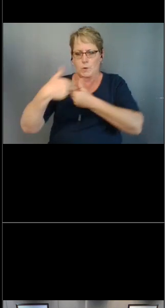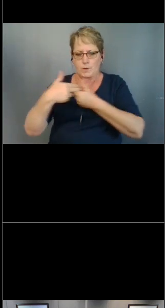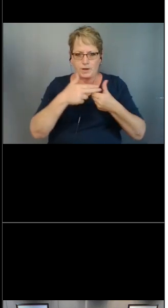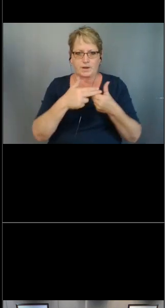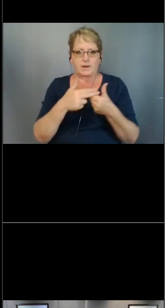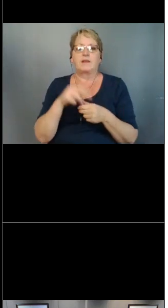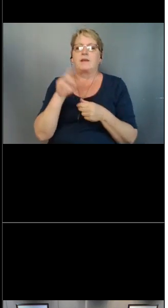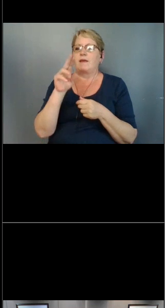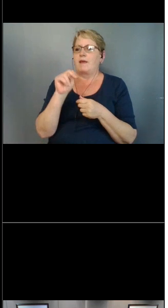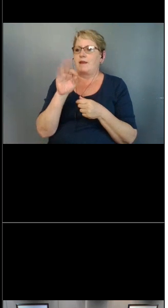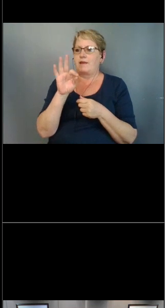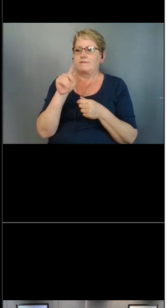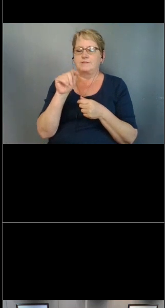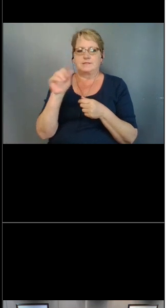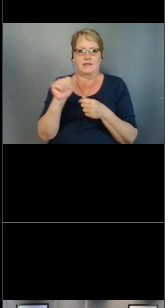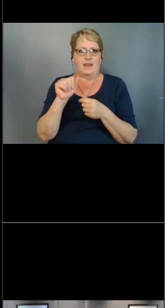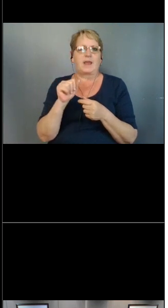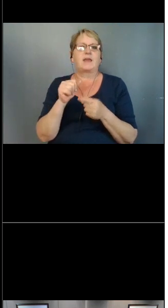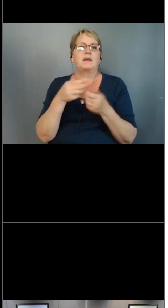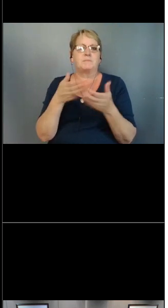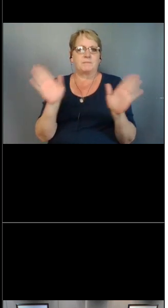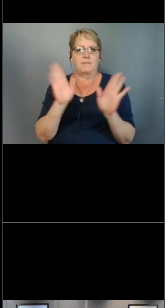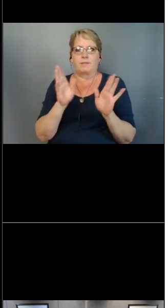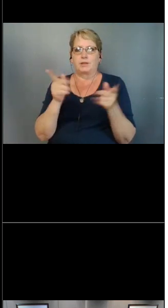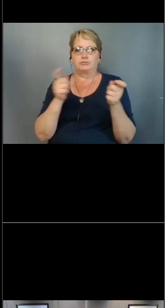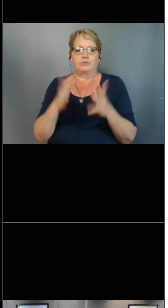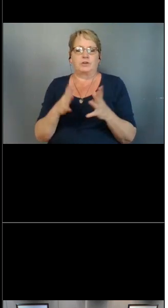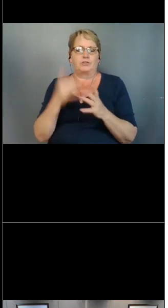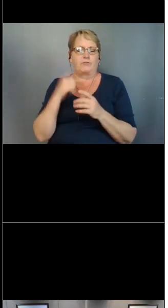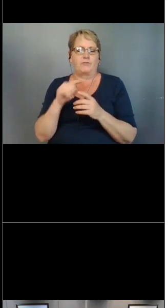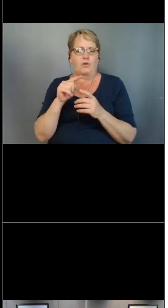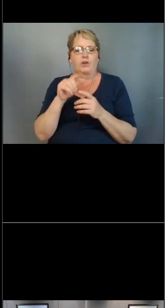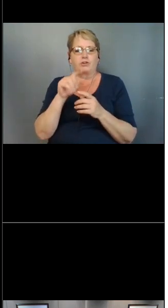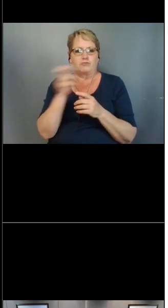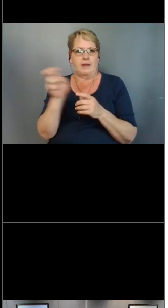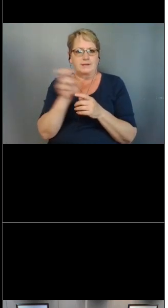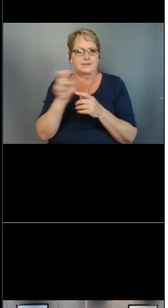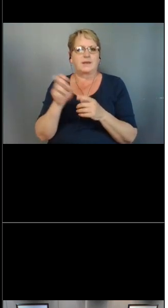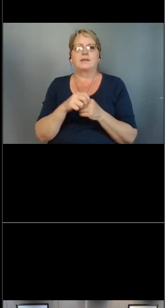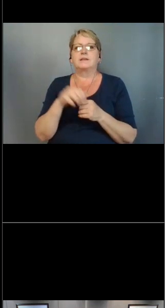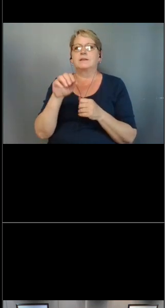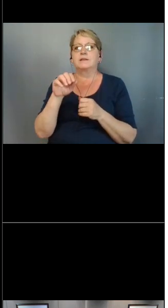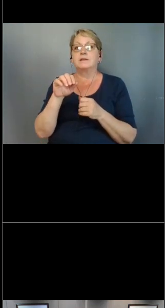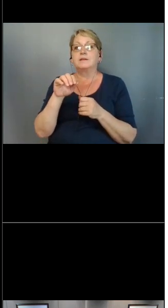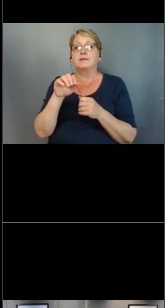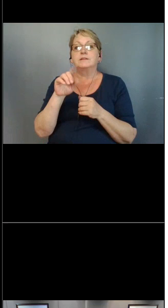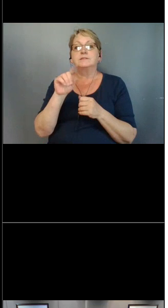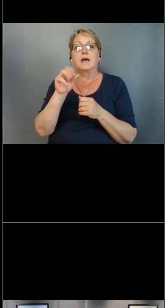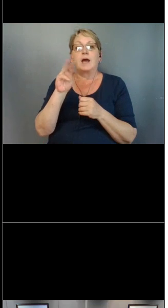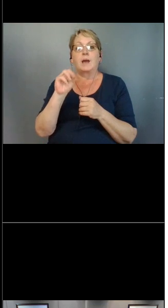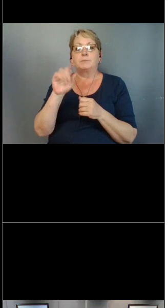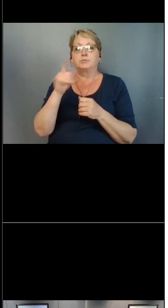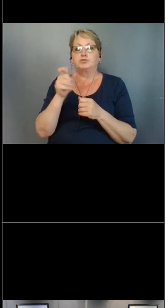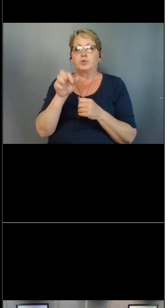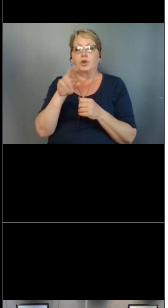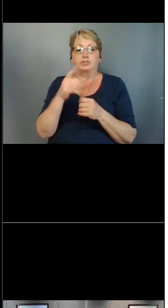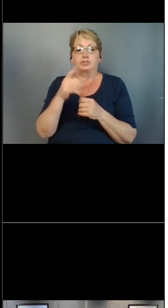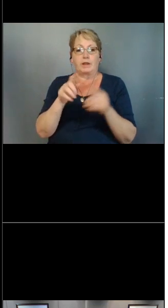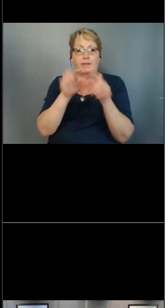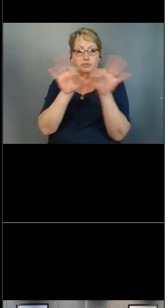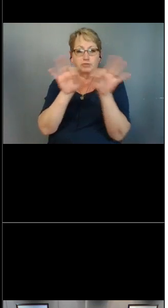NFTA Metro Director of Public Transit Tom George. This virtual hearing is being taped and transcribed. The transcription